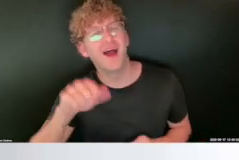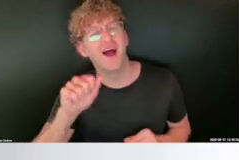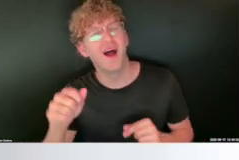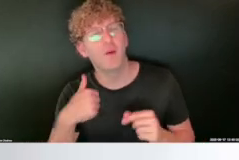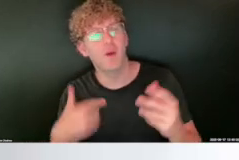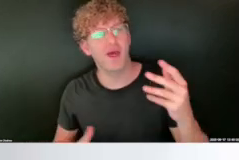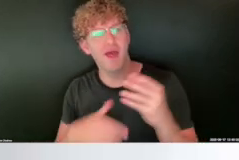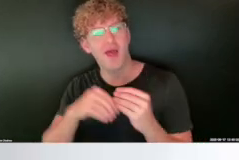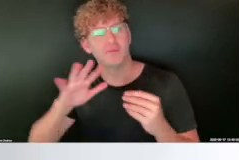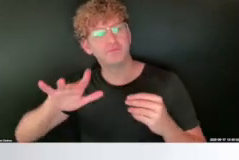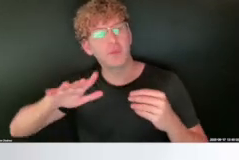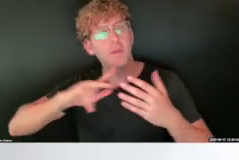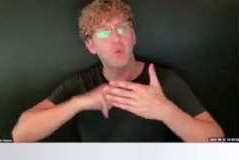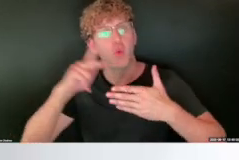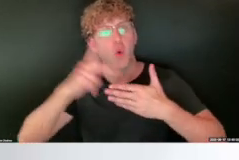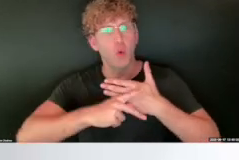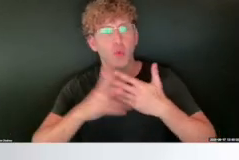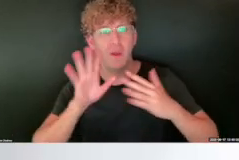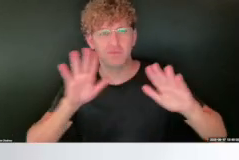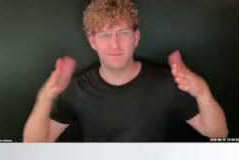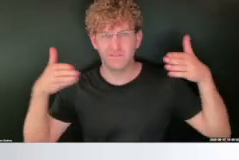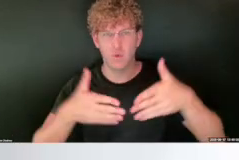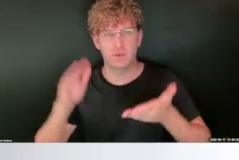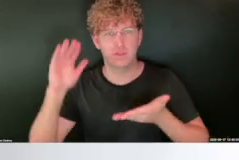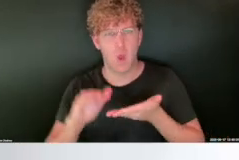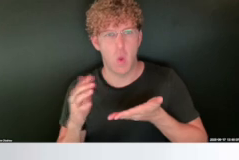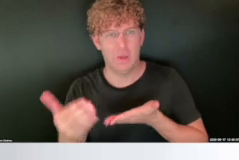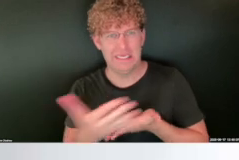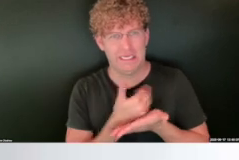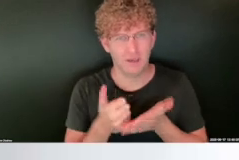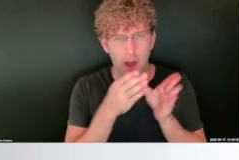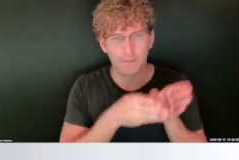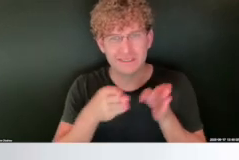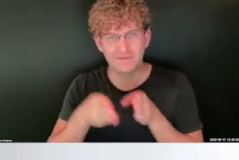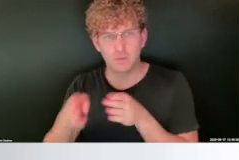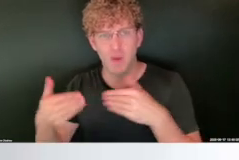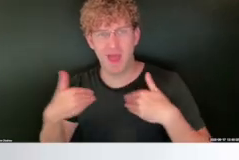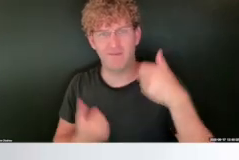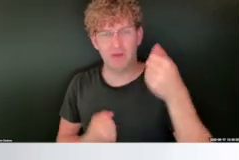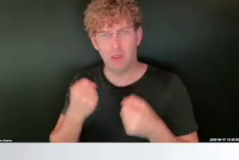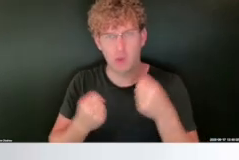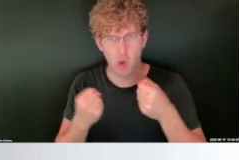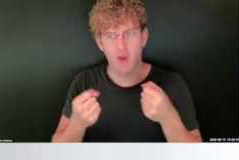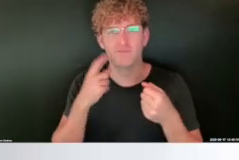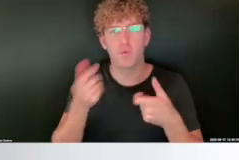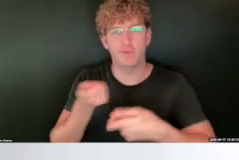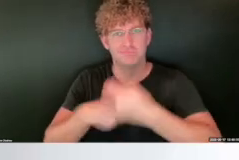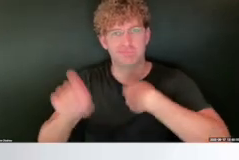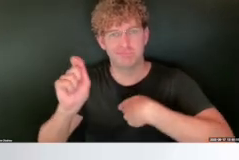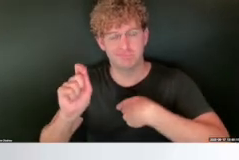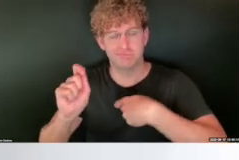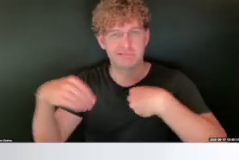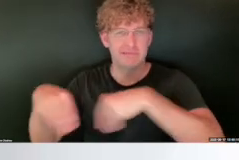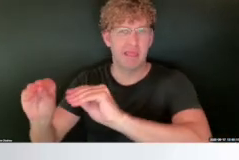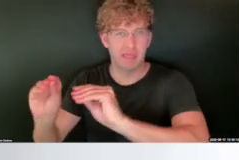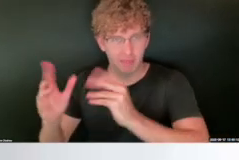is focused on low-income individuals who have a vehicle to scrap. So in an instance where someone wanted to scrap a vehicle